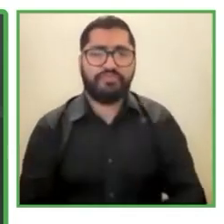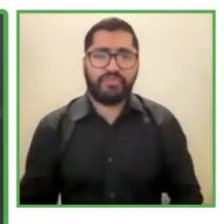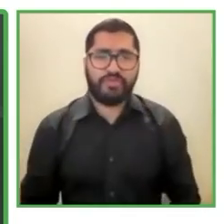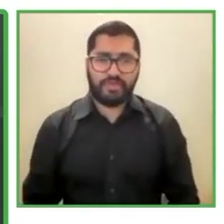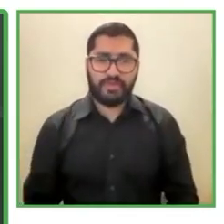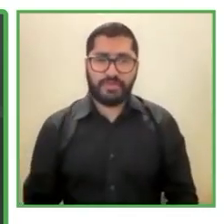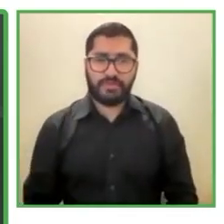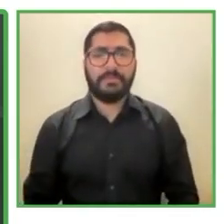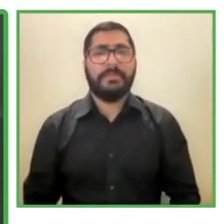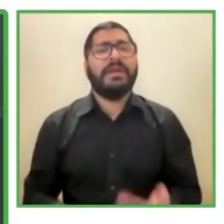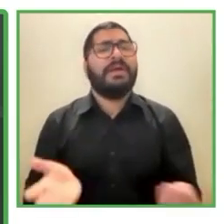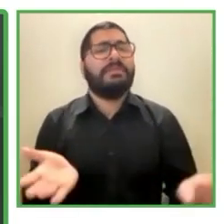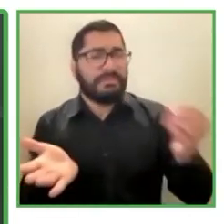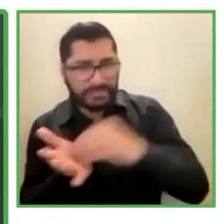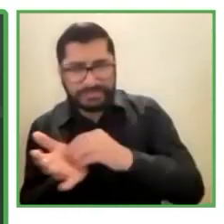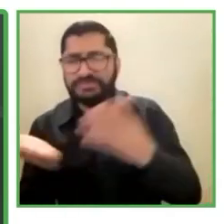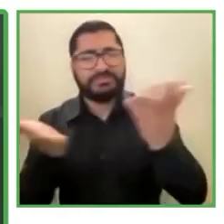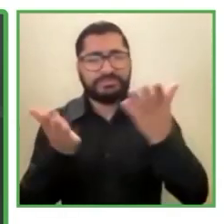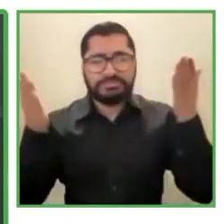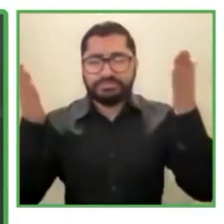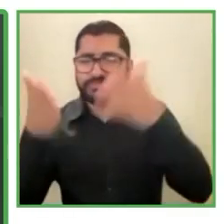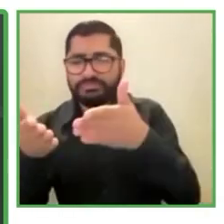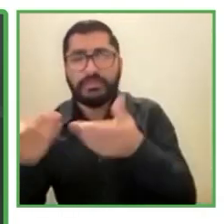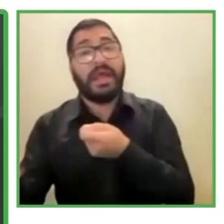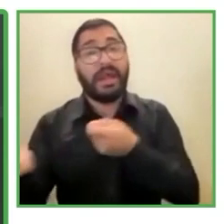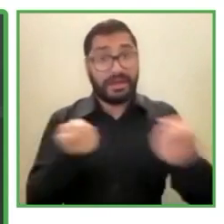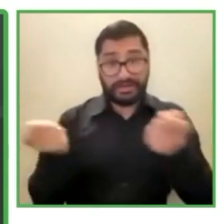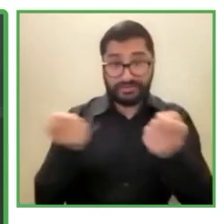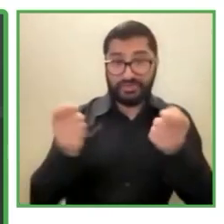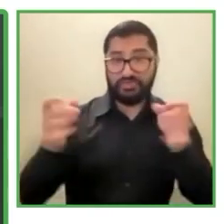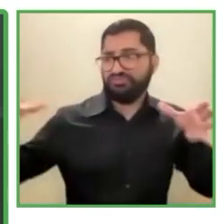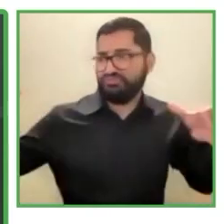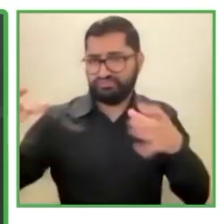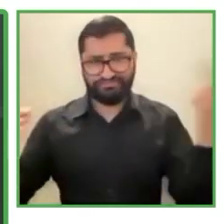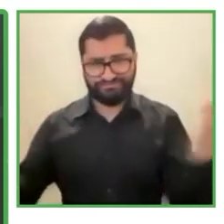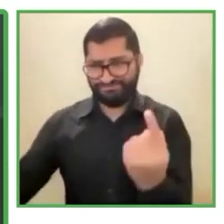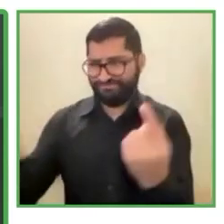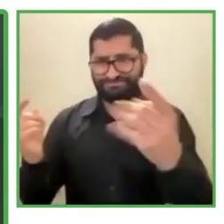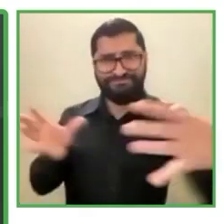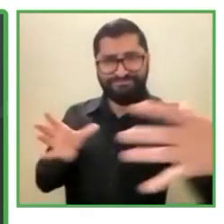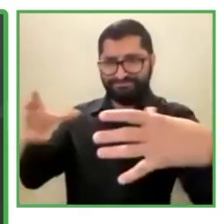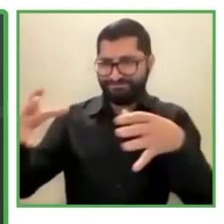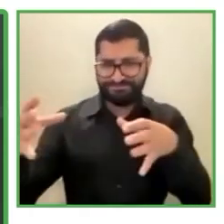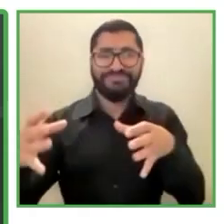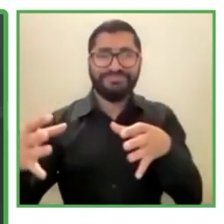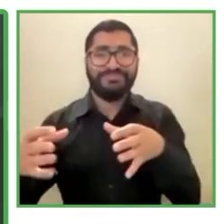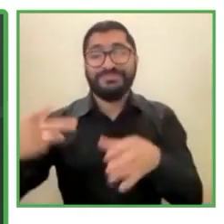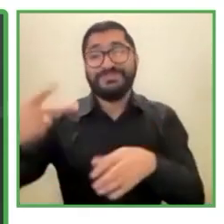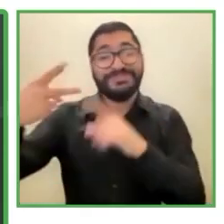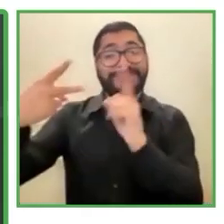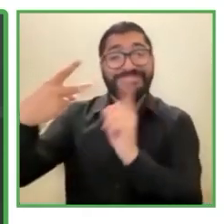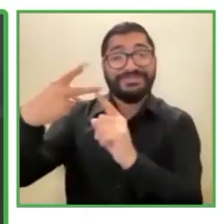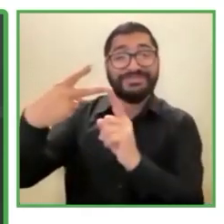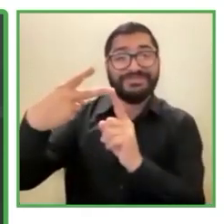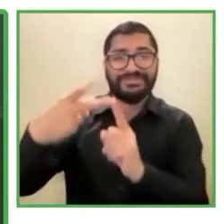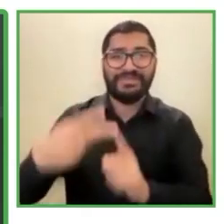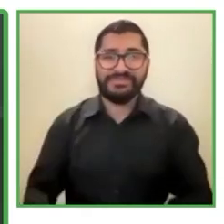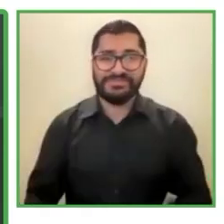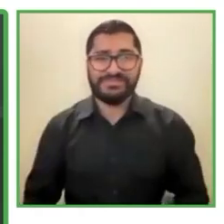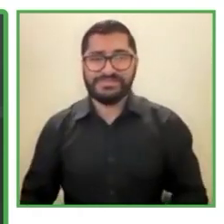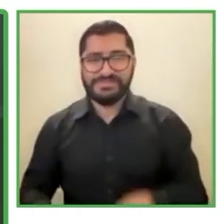relations and collective negotiation as well. Linked to this would be